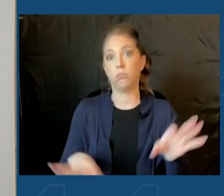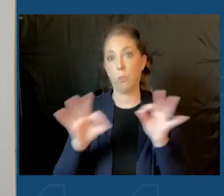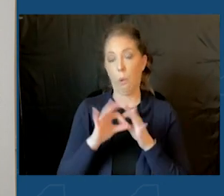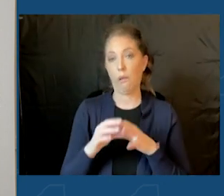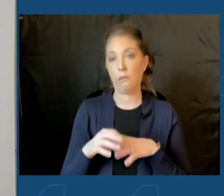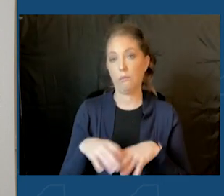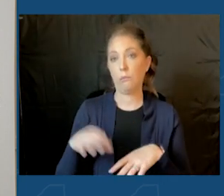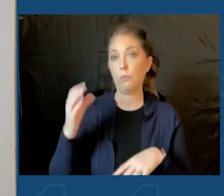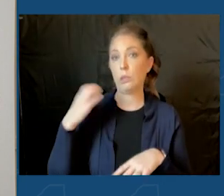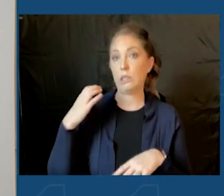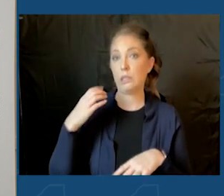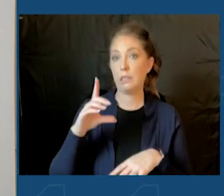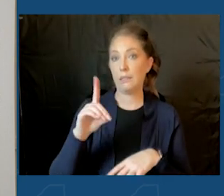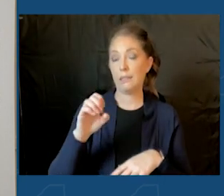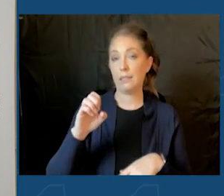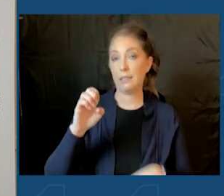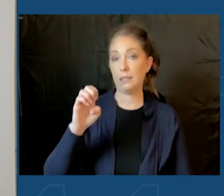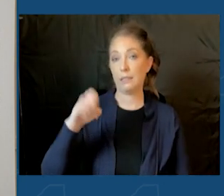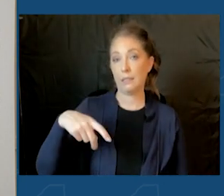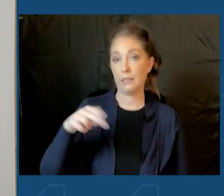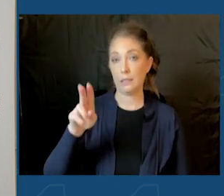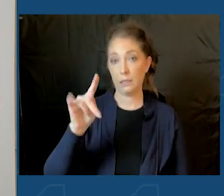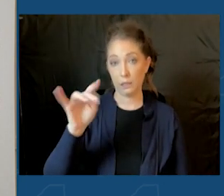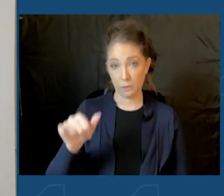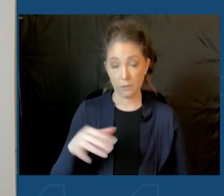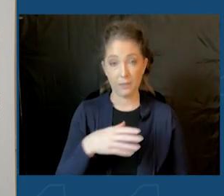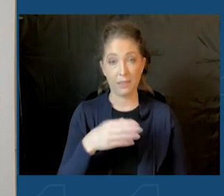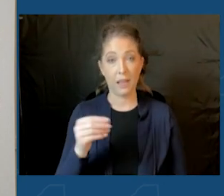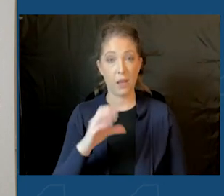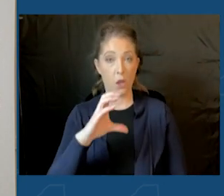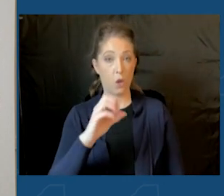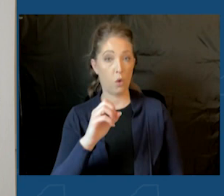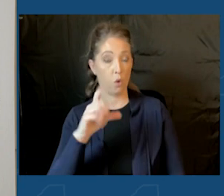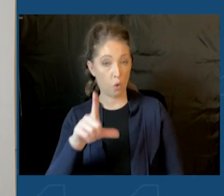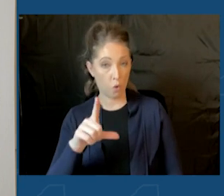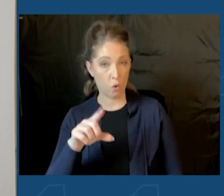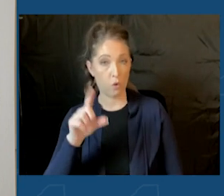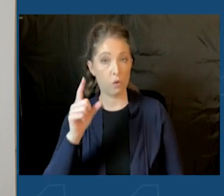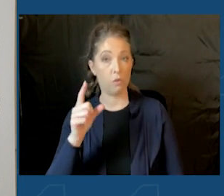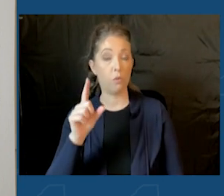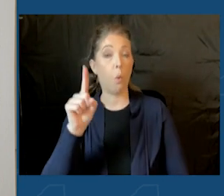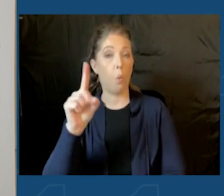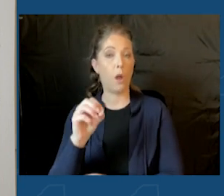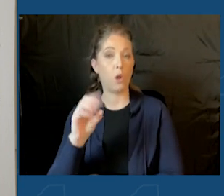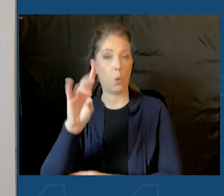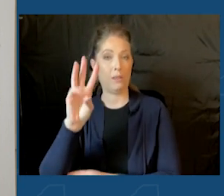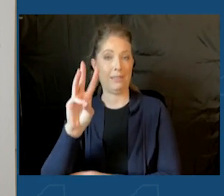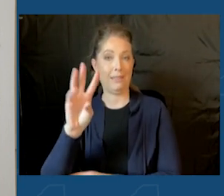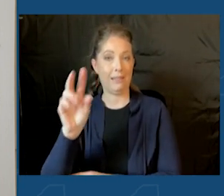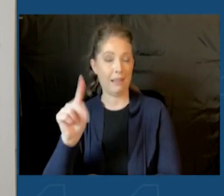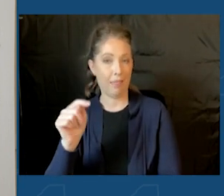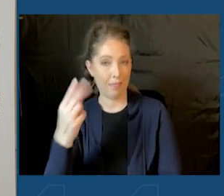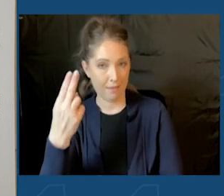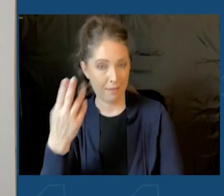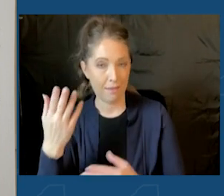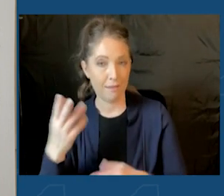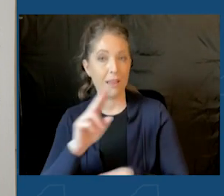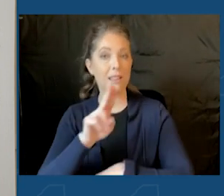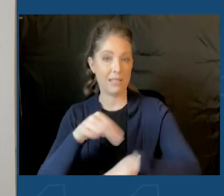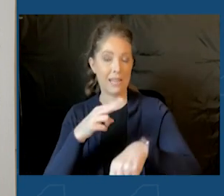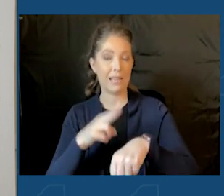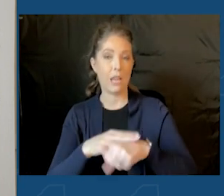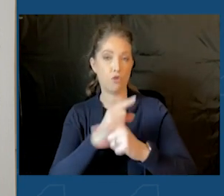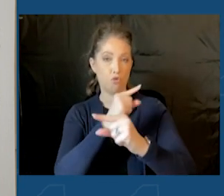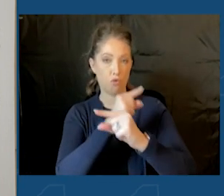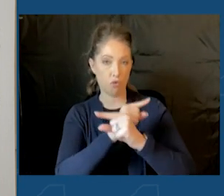Black. Also, Sean Fitzgerald, Colonel, 106. We're very fortunate to have the 106th there, National Guard here,